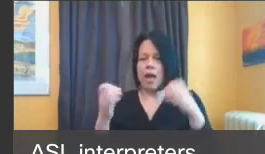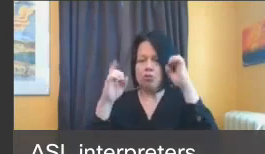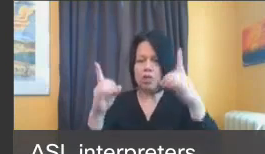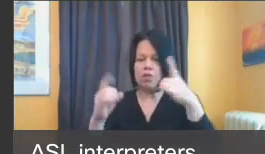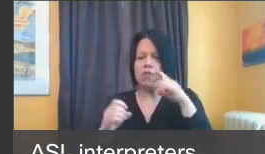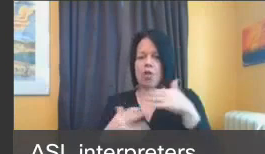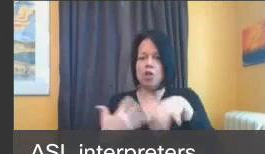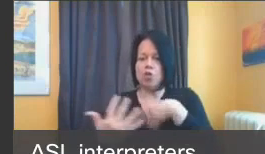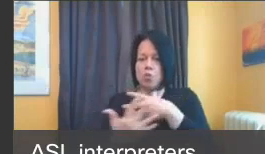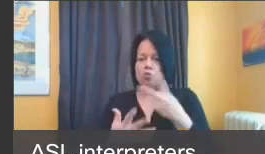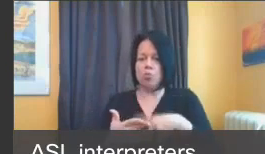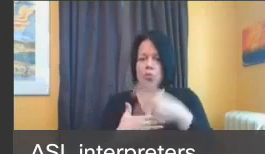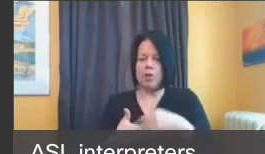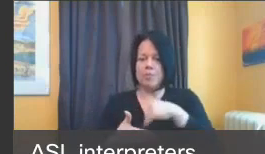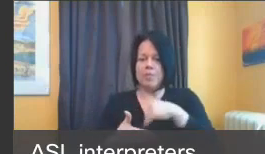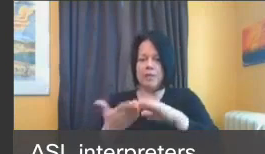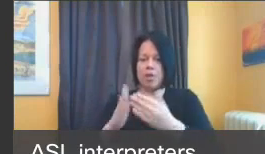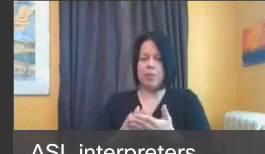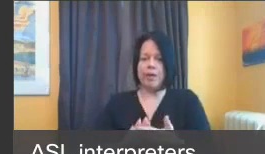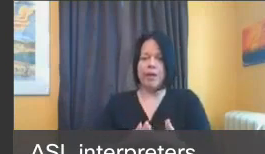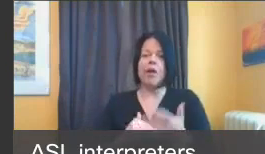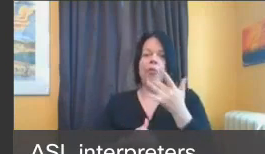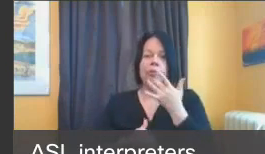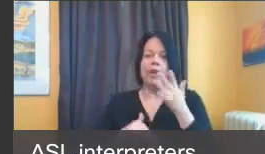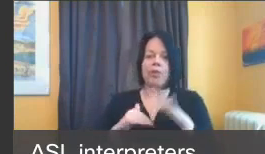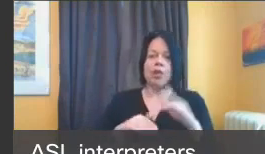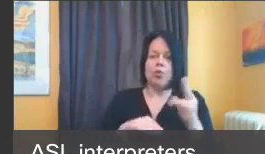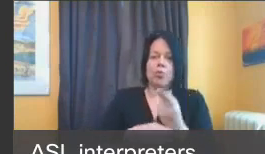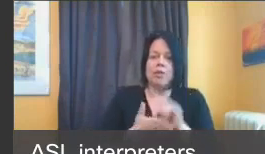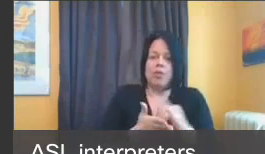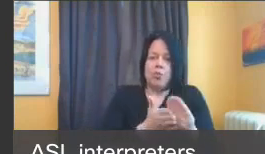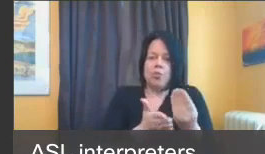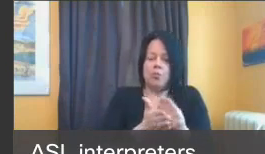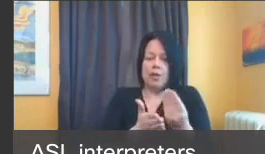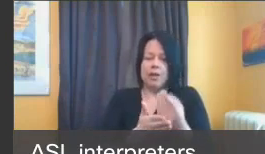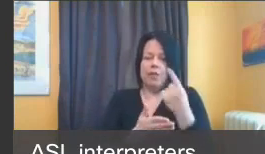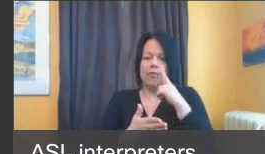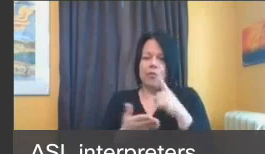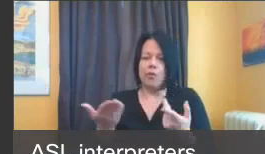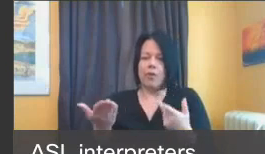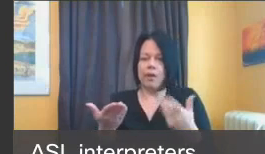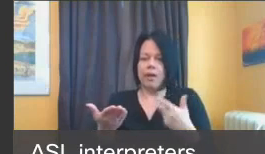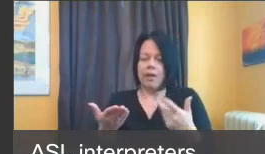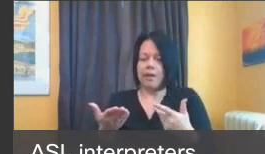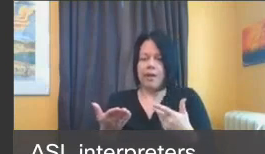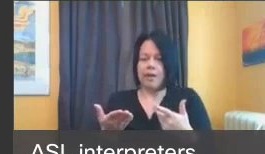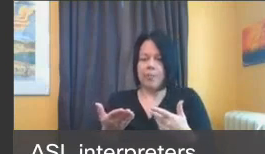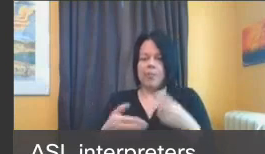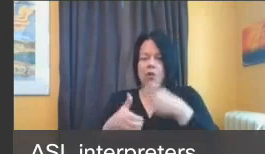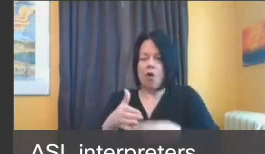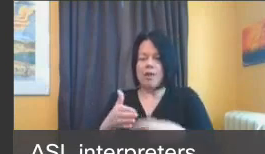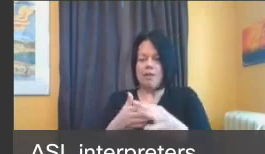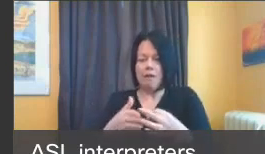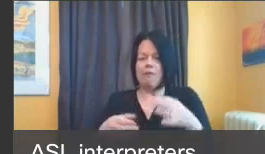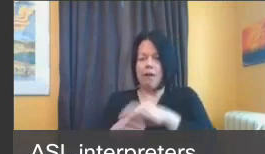social programs in the community, rather than using those dollars for the escalating costs of elections